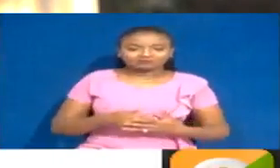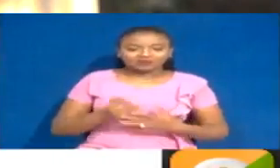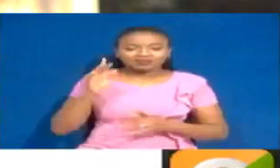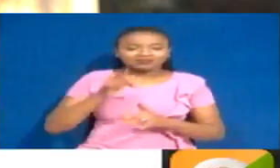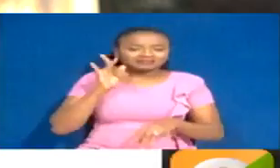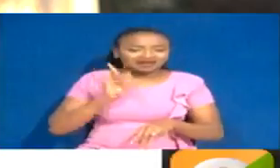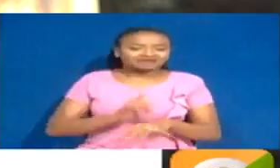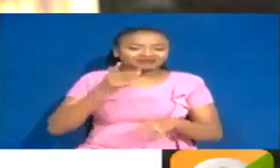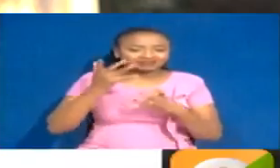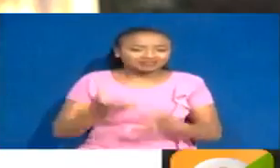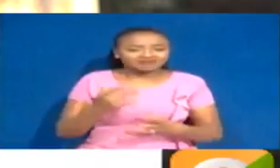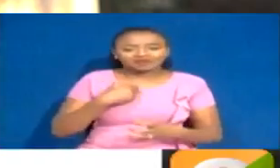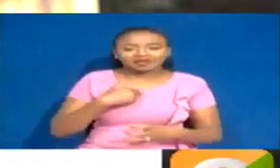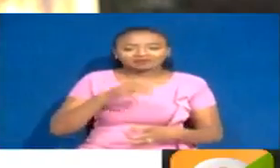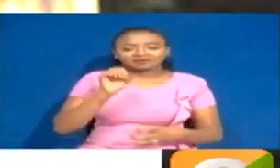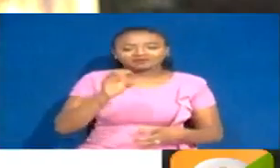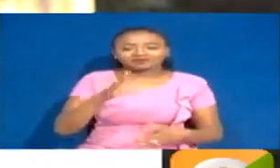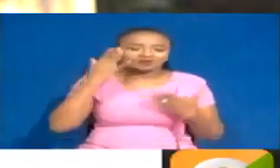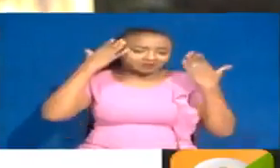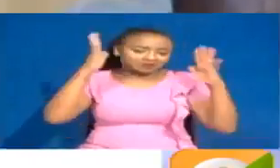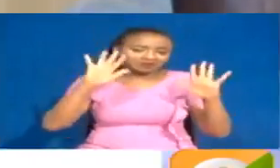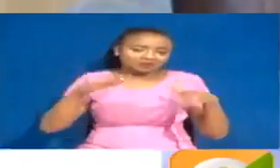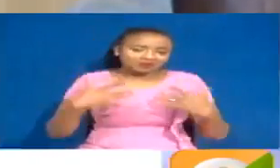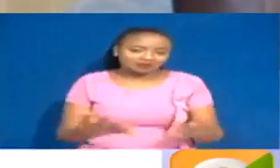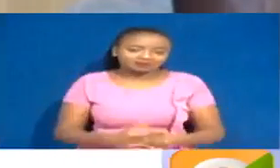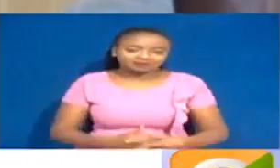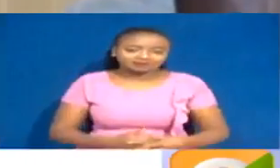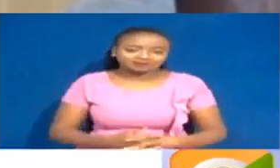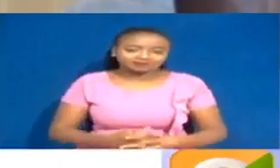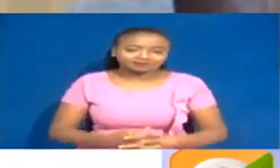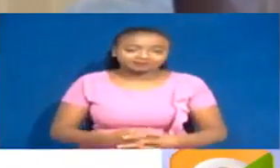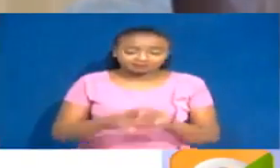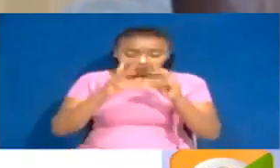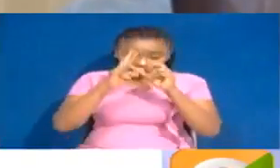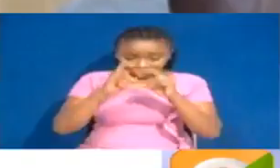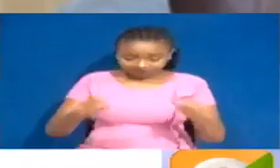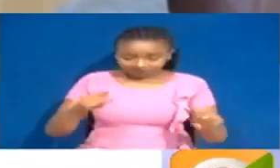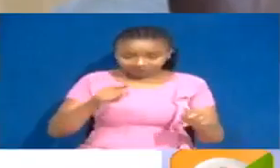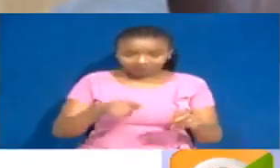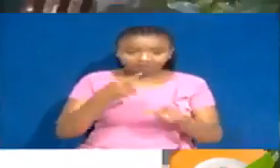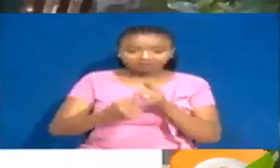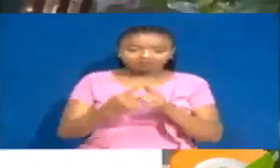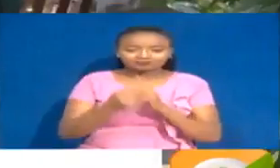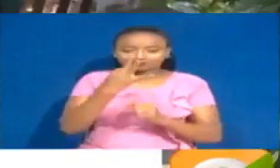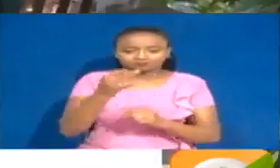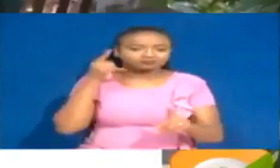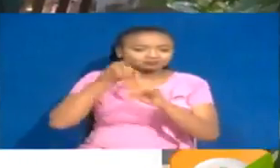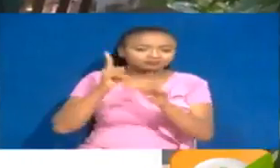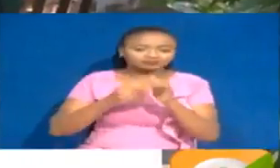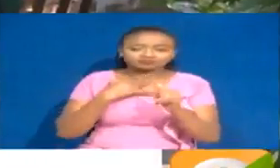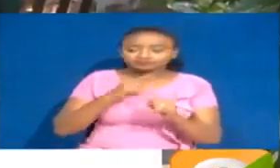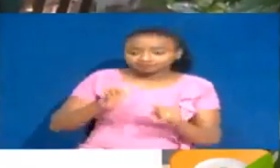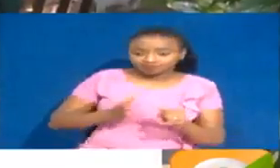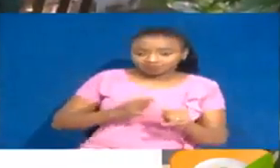long-term impact, which you're not absolutely sure about. The three-year study is aiming at enrolling 43,000